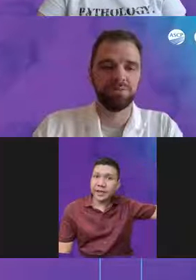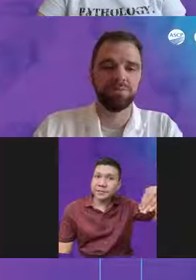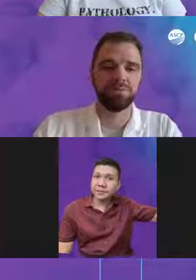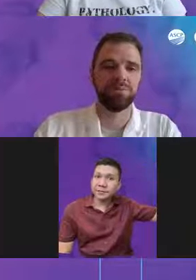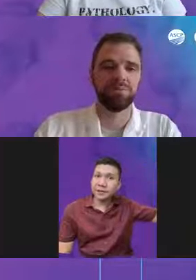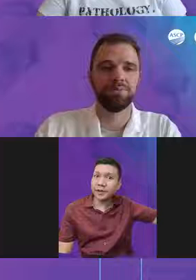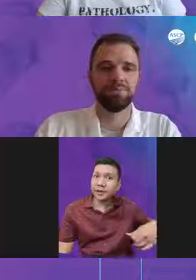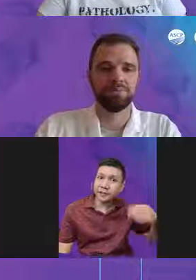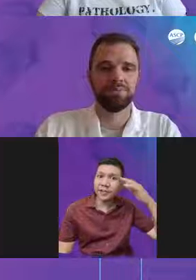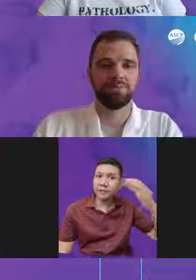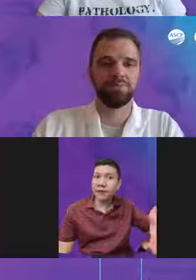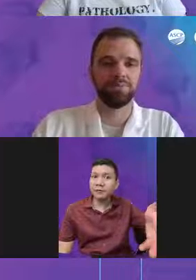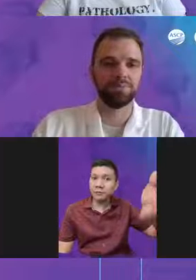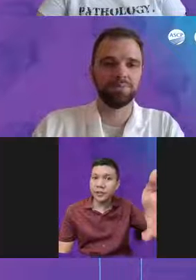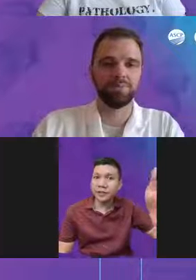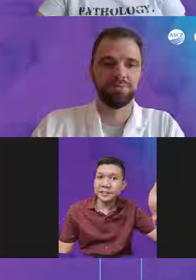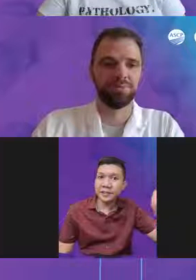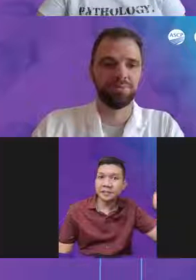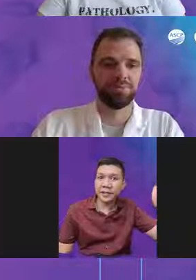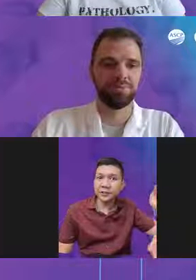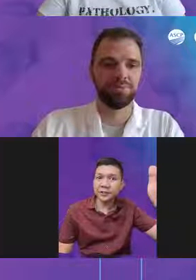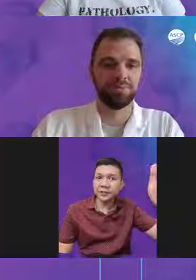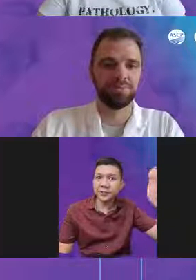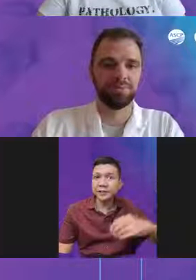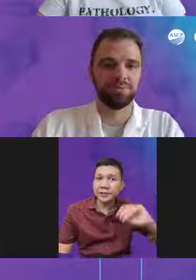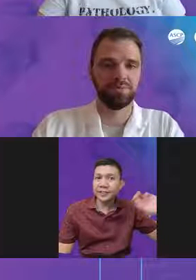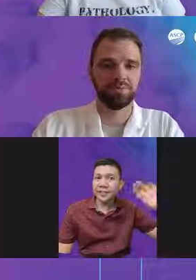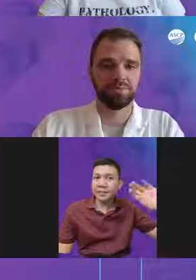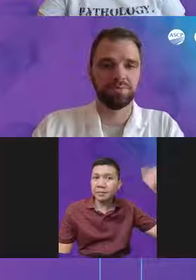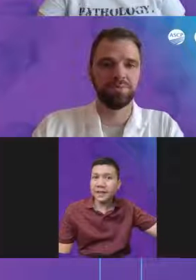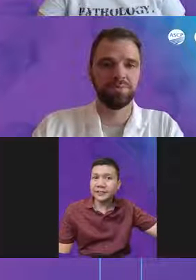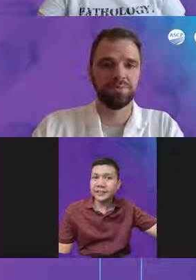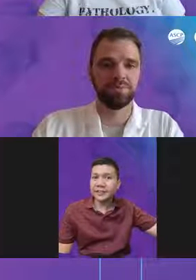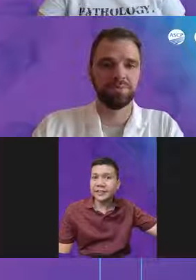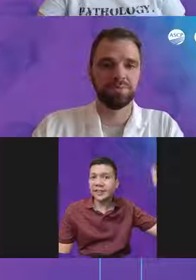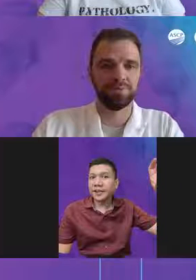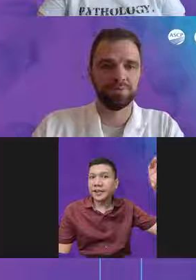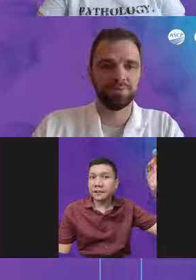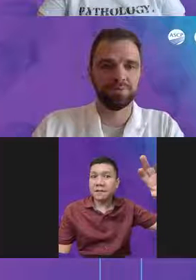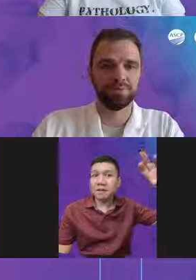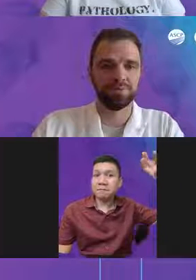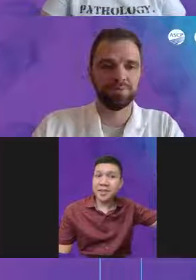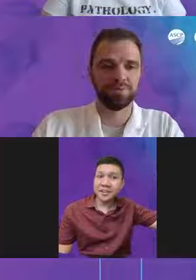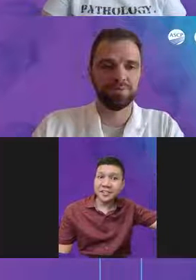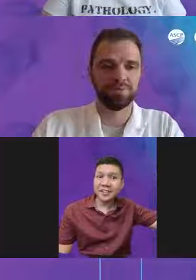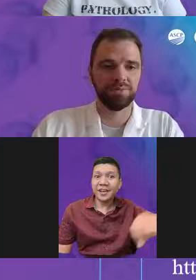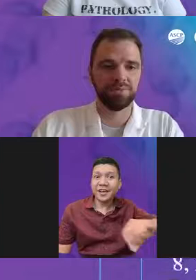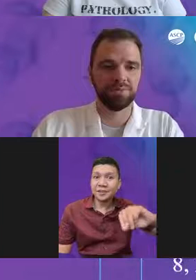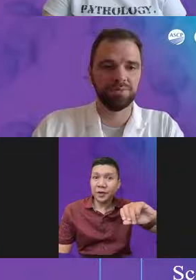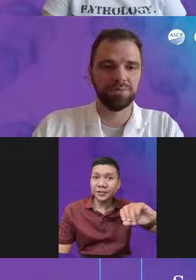the sides of the smear. Because think about it, when we look at this maturation sequence, the blast is the very